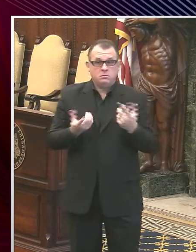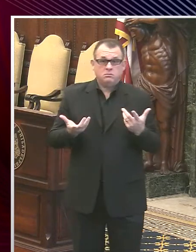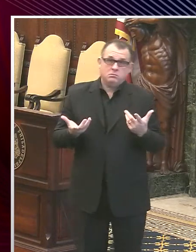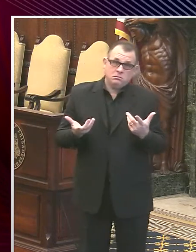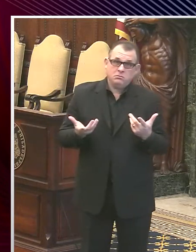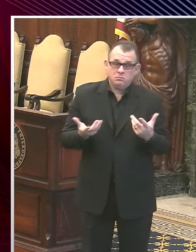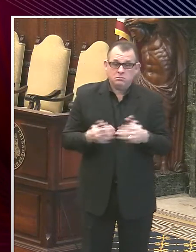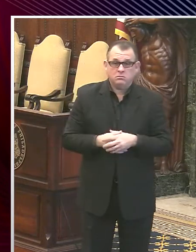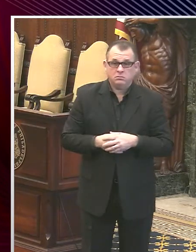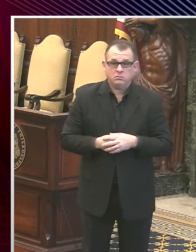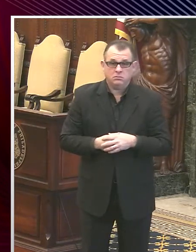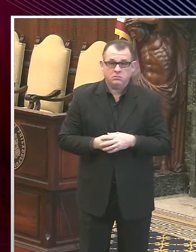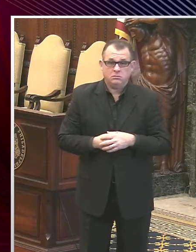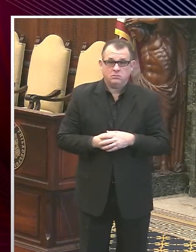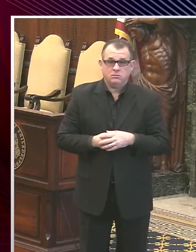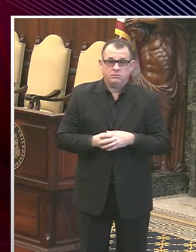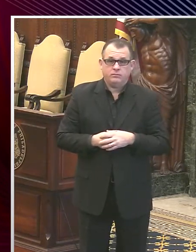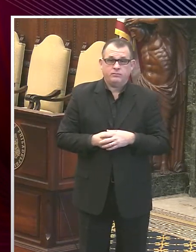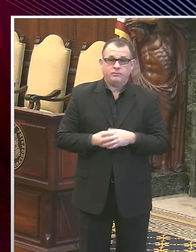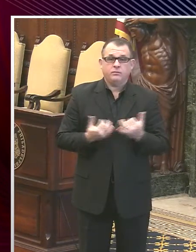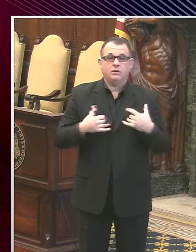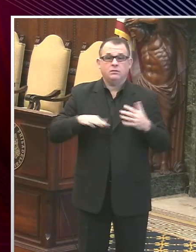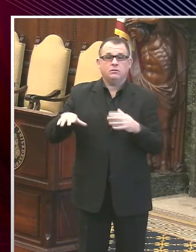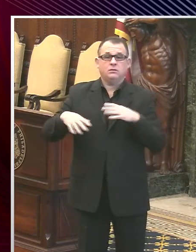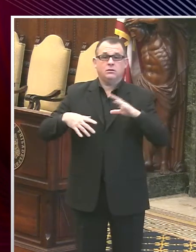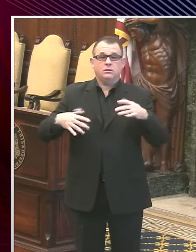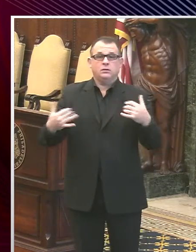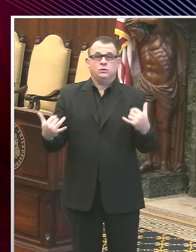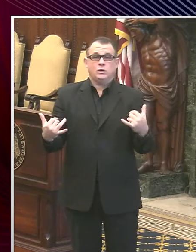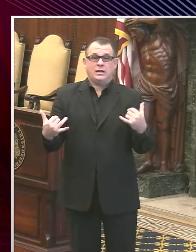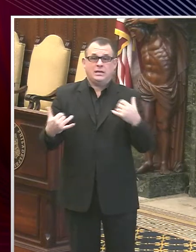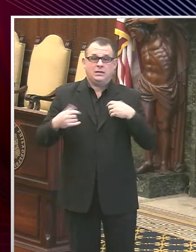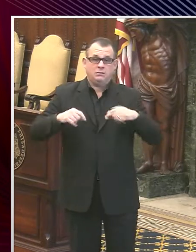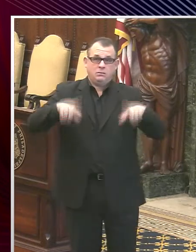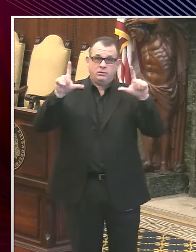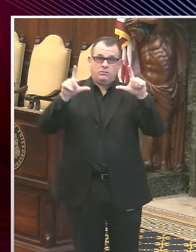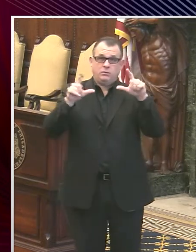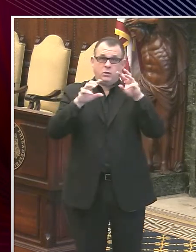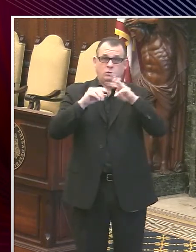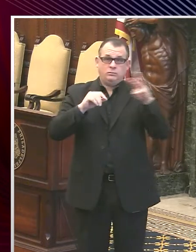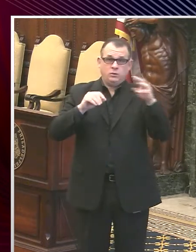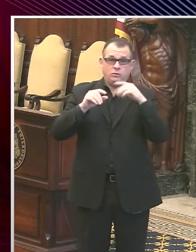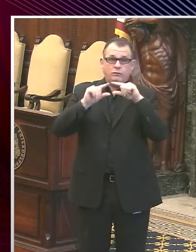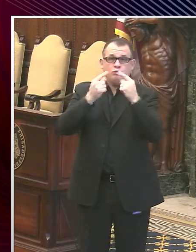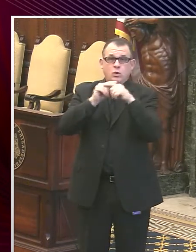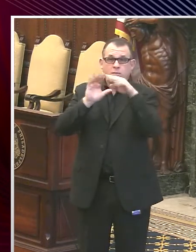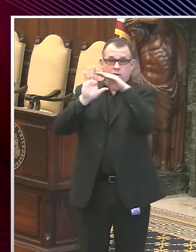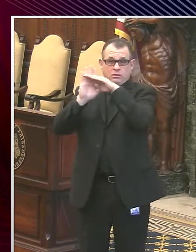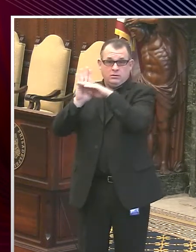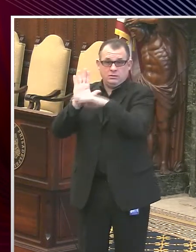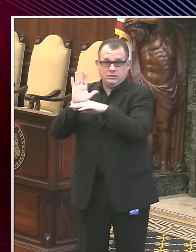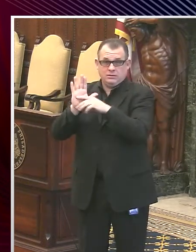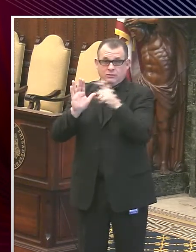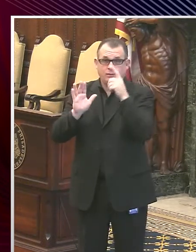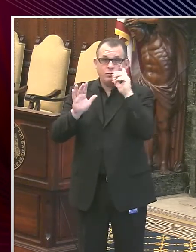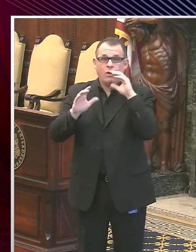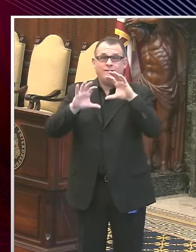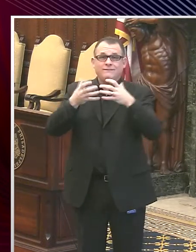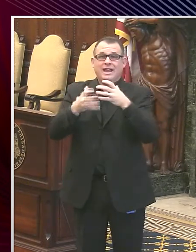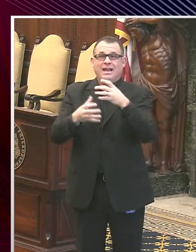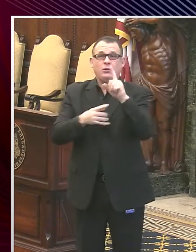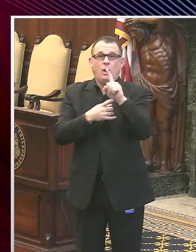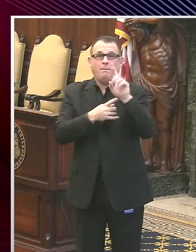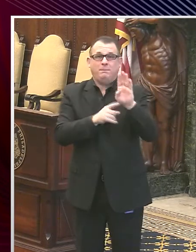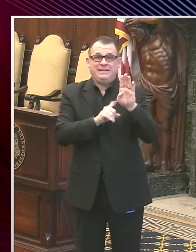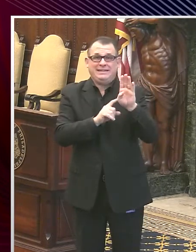What about the future for this? Well, today we are releasing on our website a listing of the groups that are to be vaccinated in phase 1B